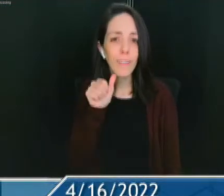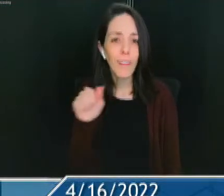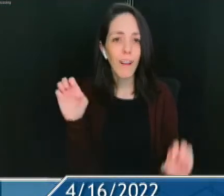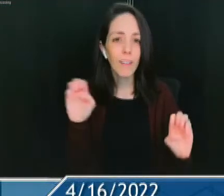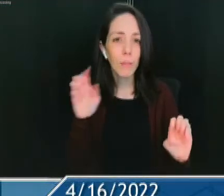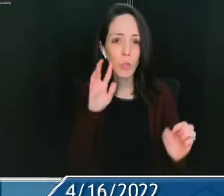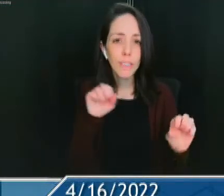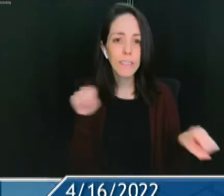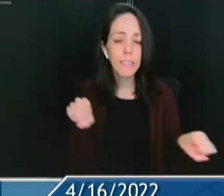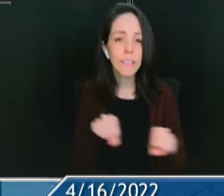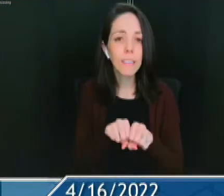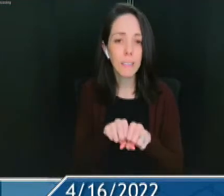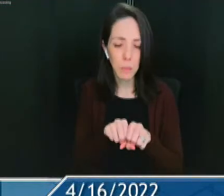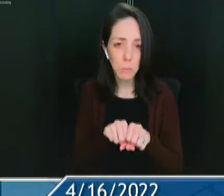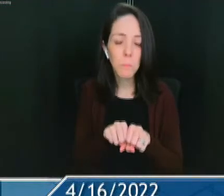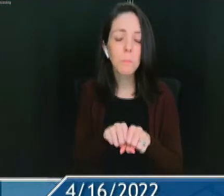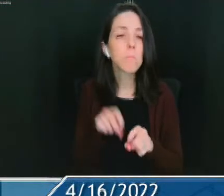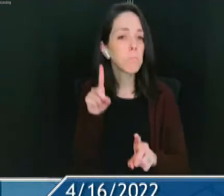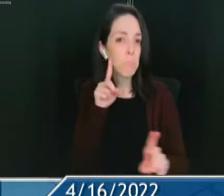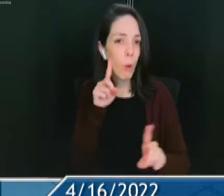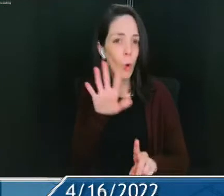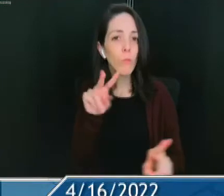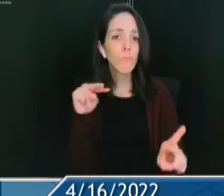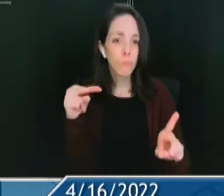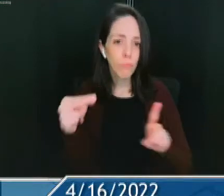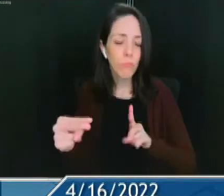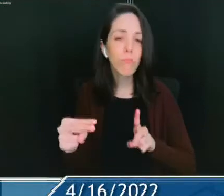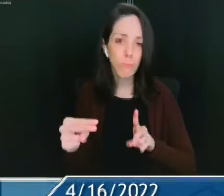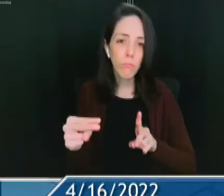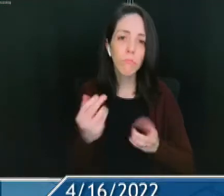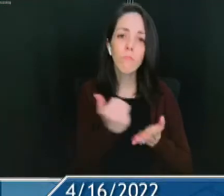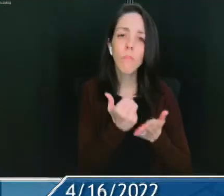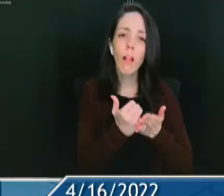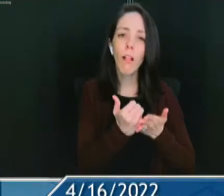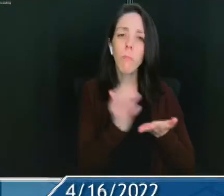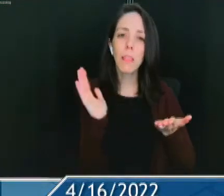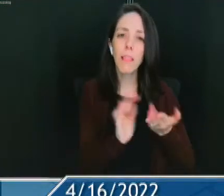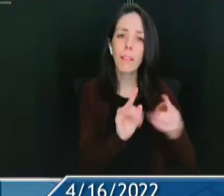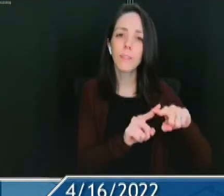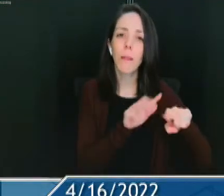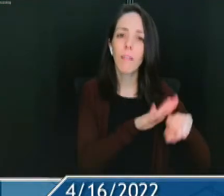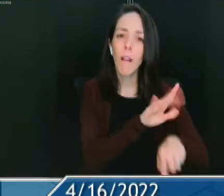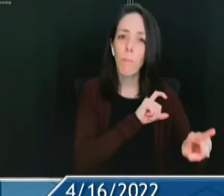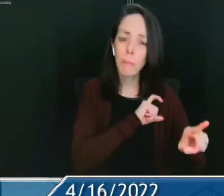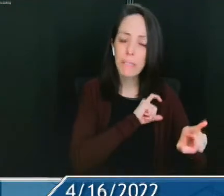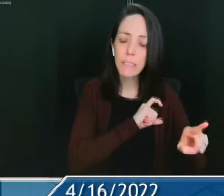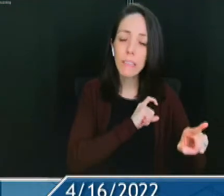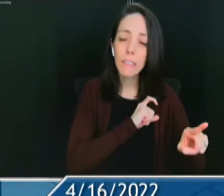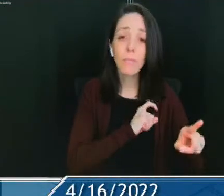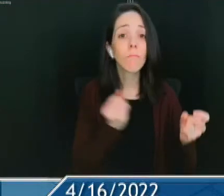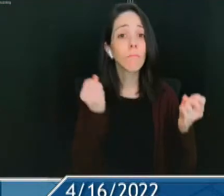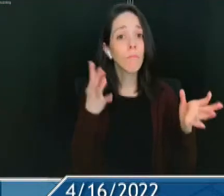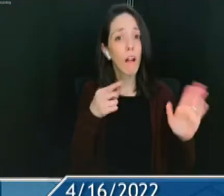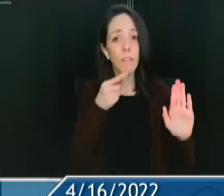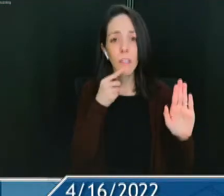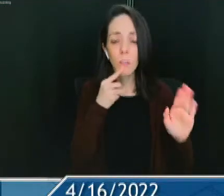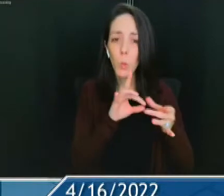deflect calls from the police to other first responders who might be more appropriate. A lot of testimony